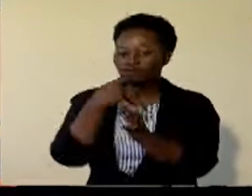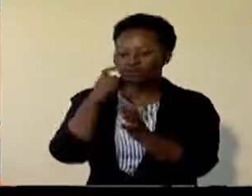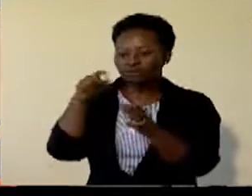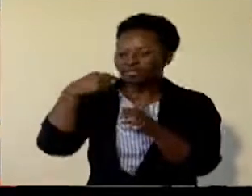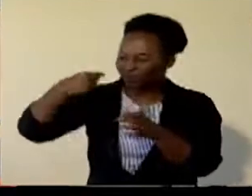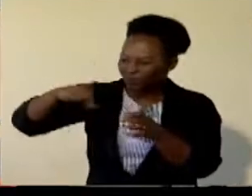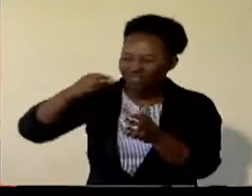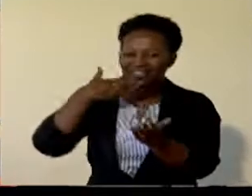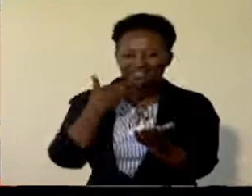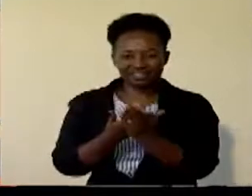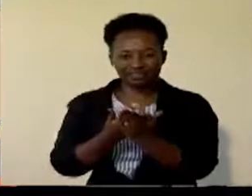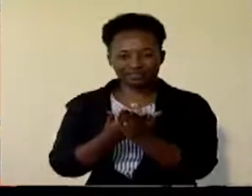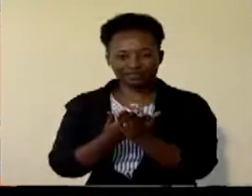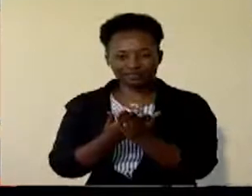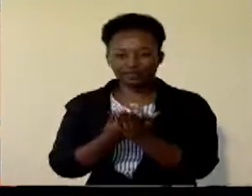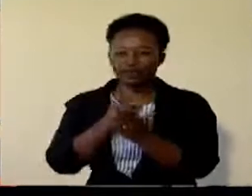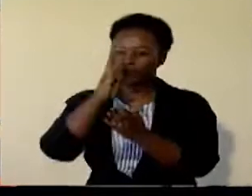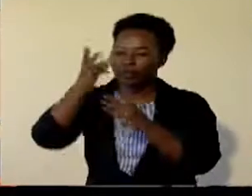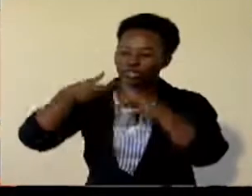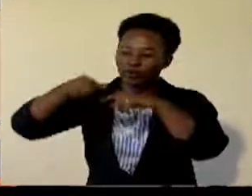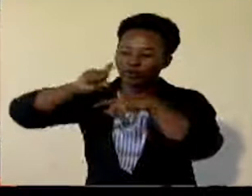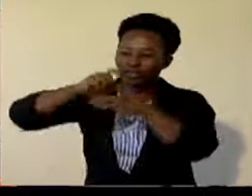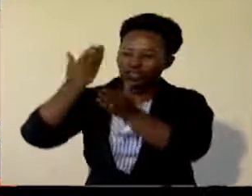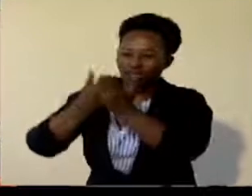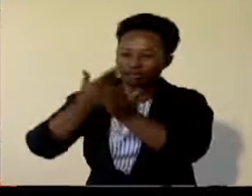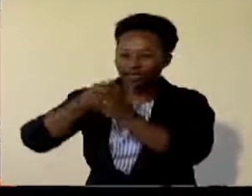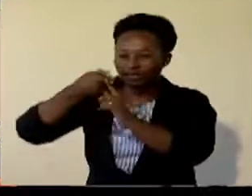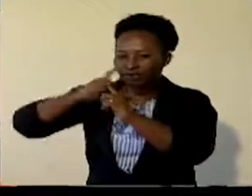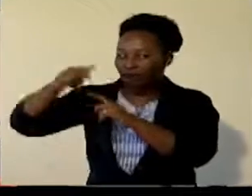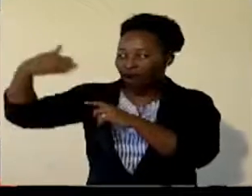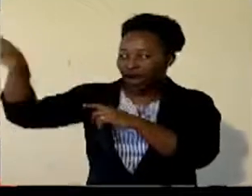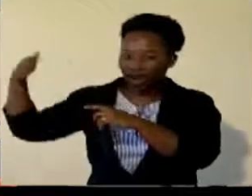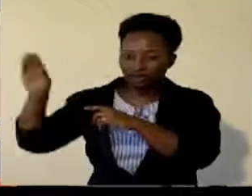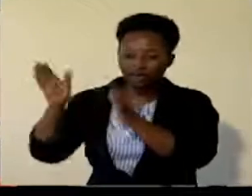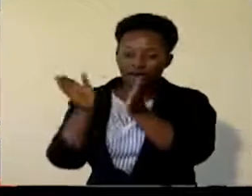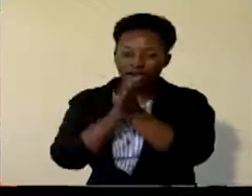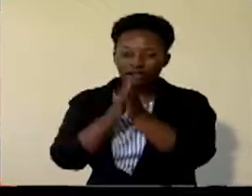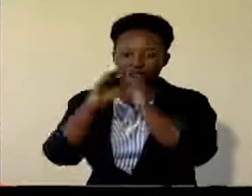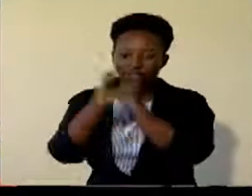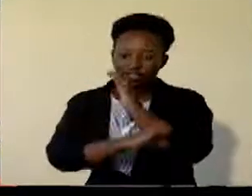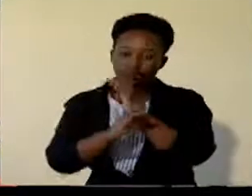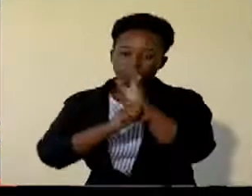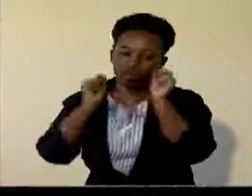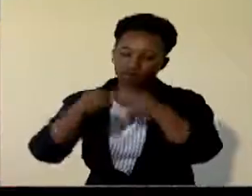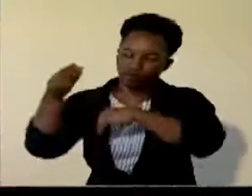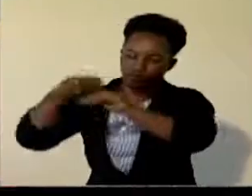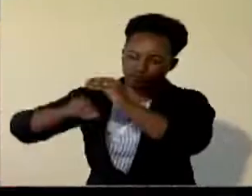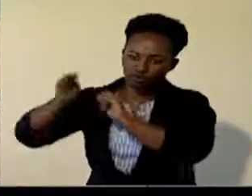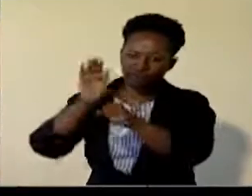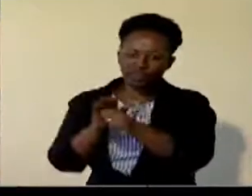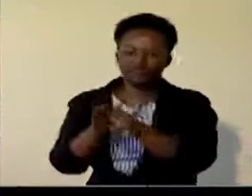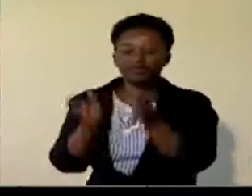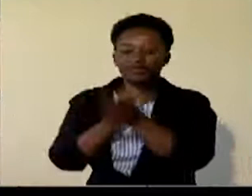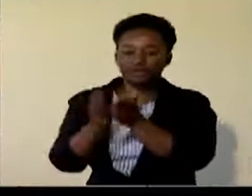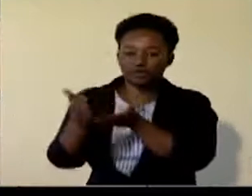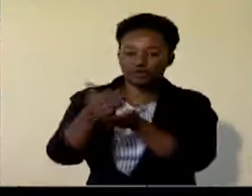quality, which will increase the demand for exports, and the country will be able to export more, and it will